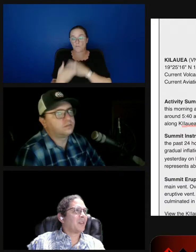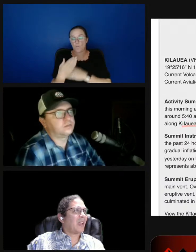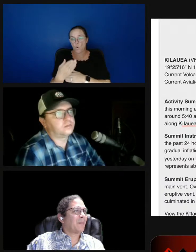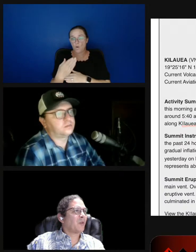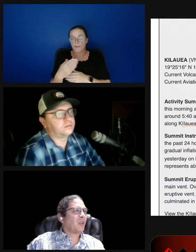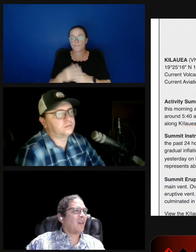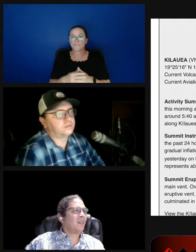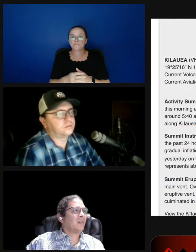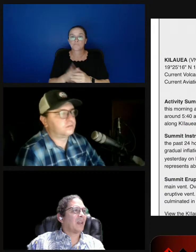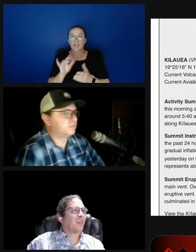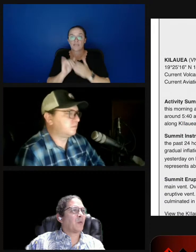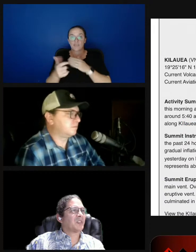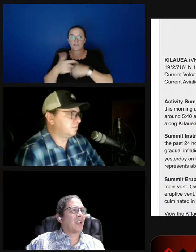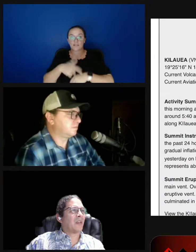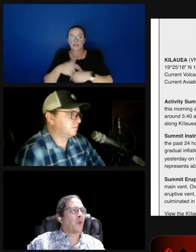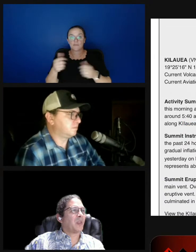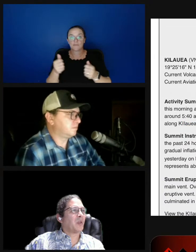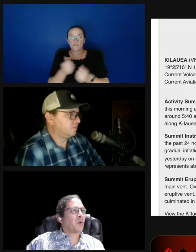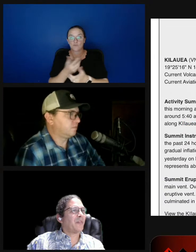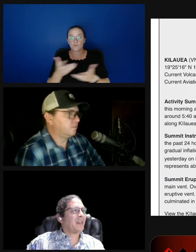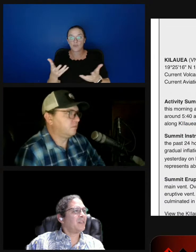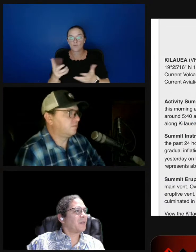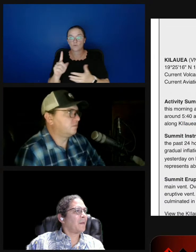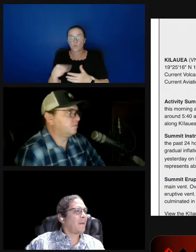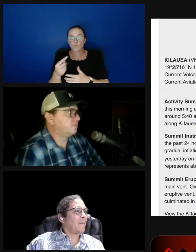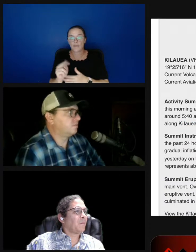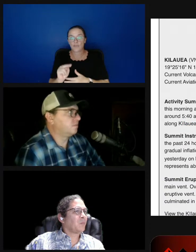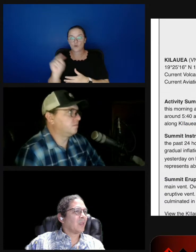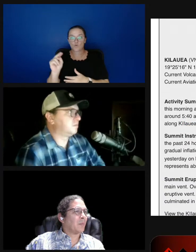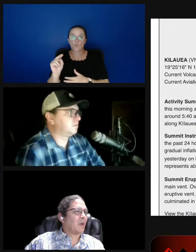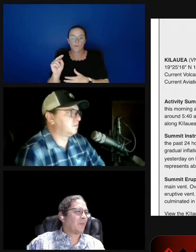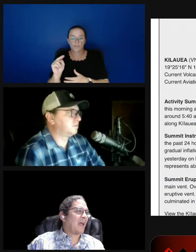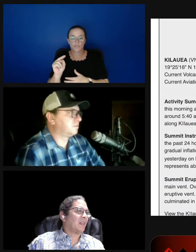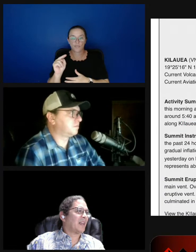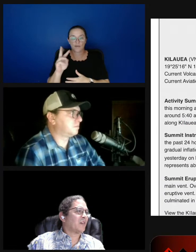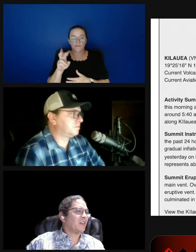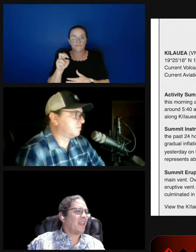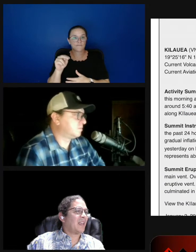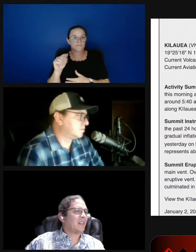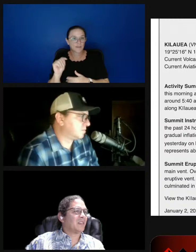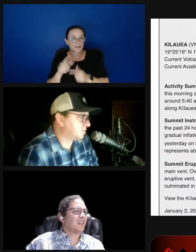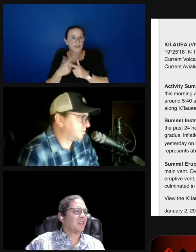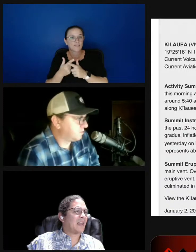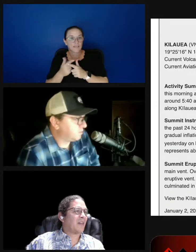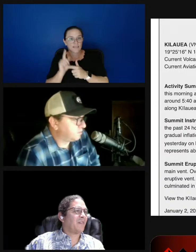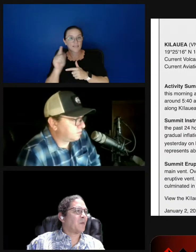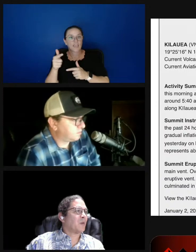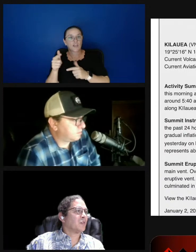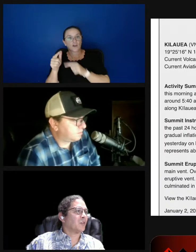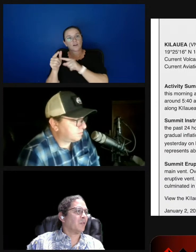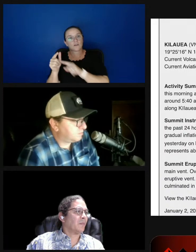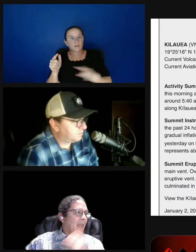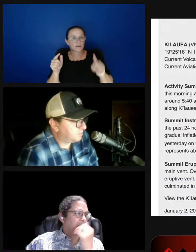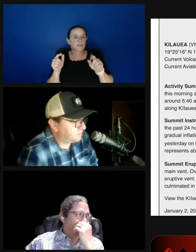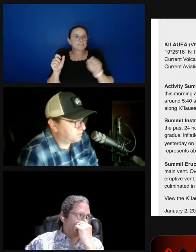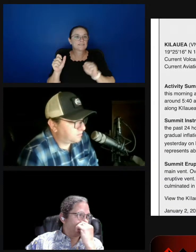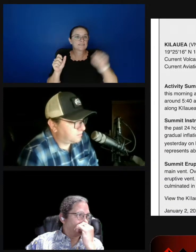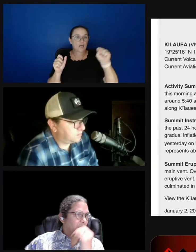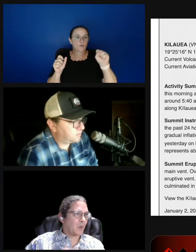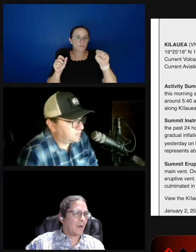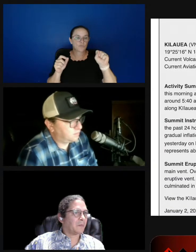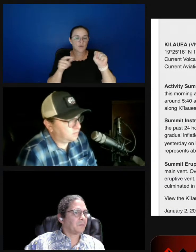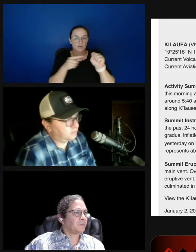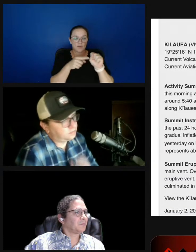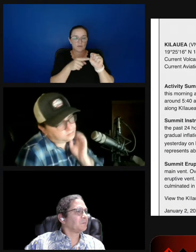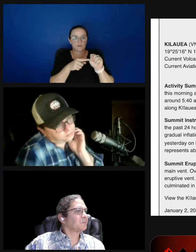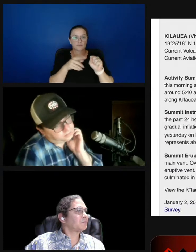At that point in time, early on, everything was at only the north vent, but by later in the day, the south vent would also activate